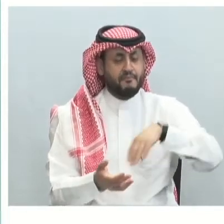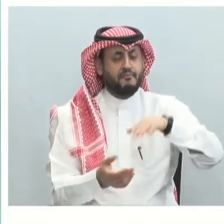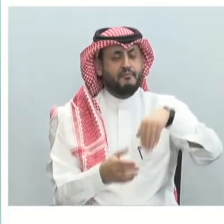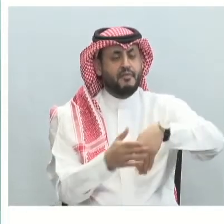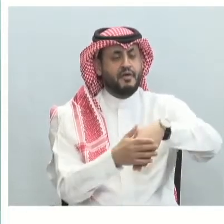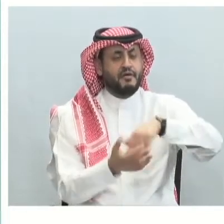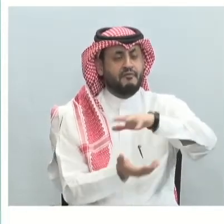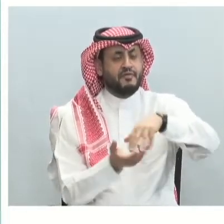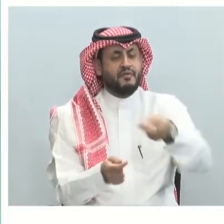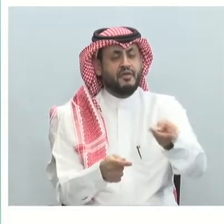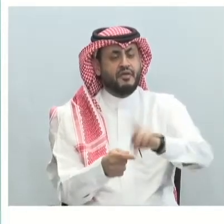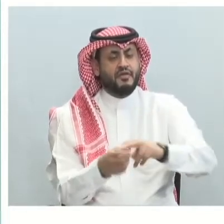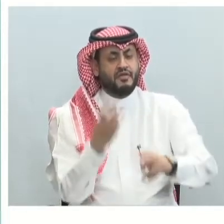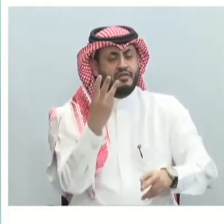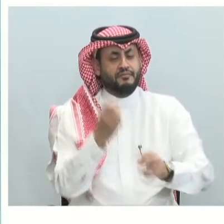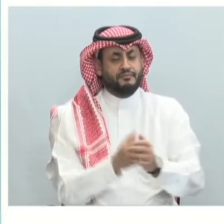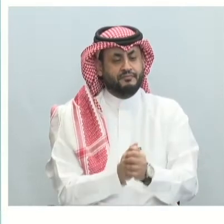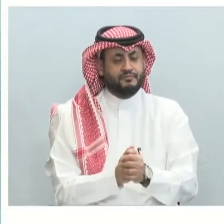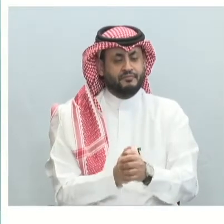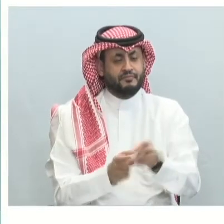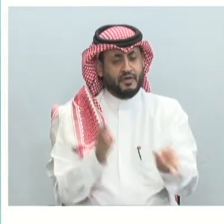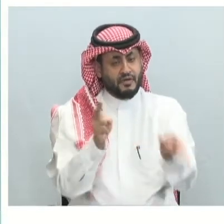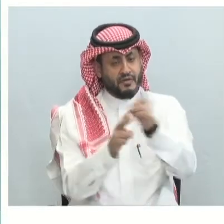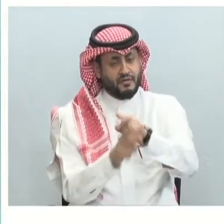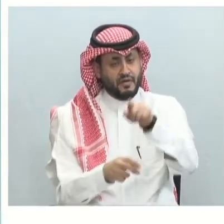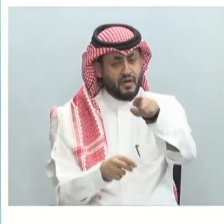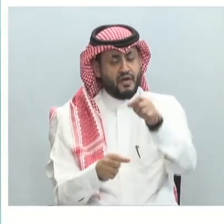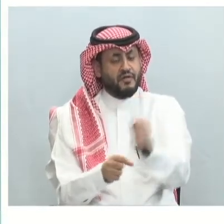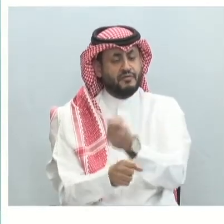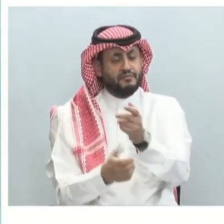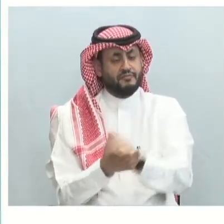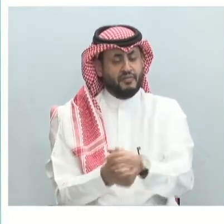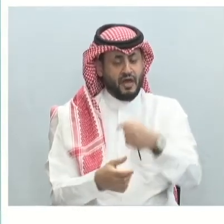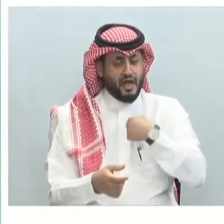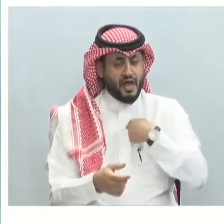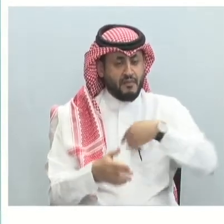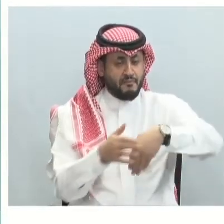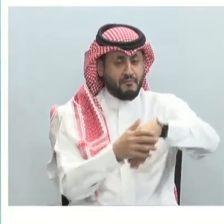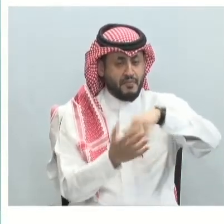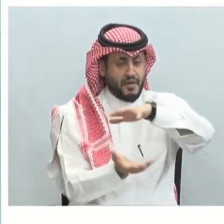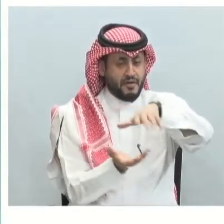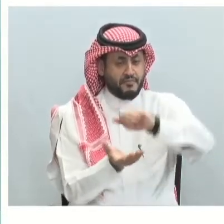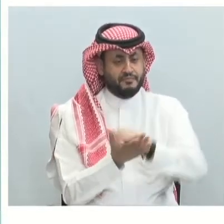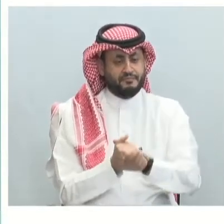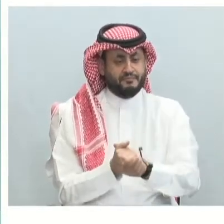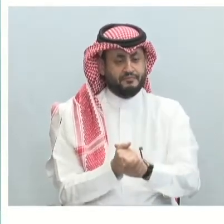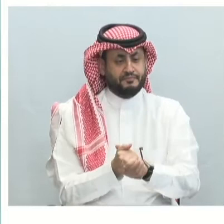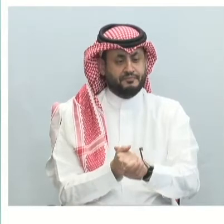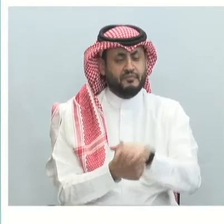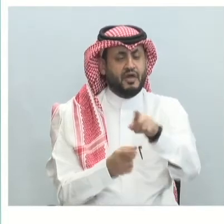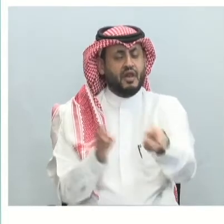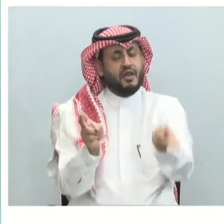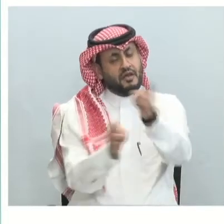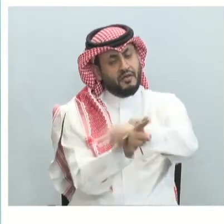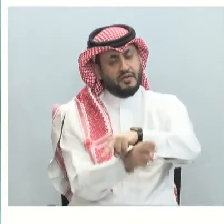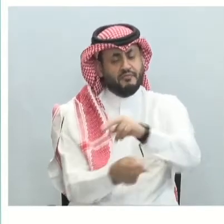Playing football. Okay. What are you doing? I'm playing football. And how